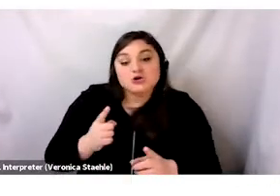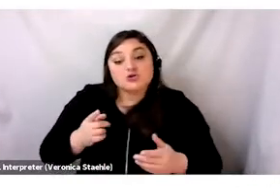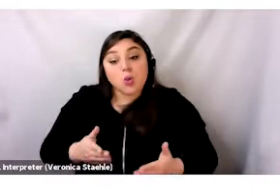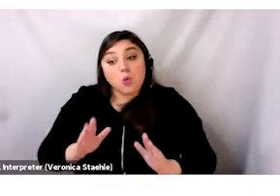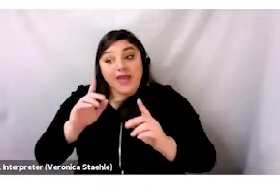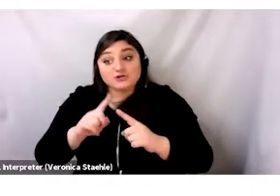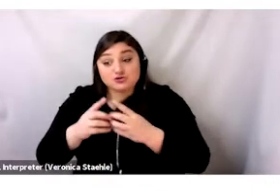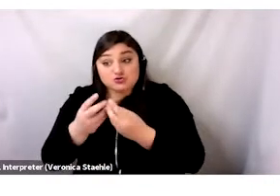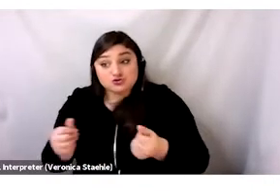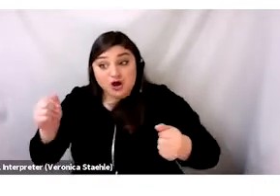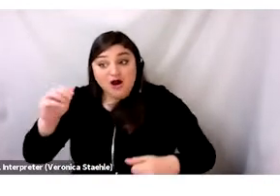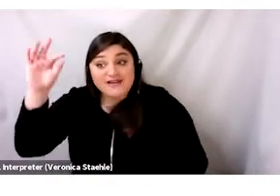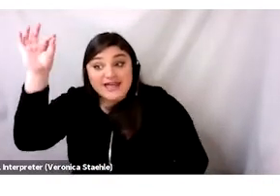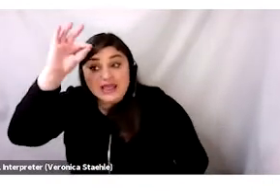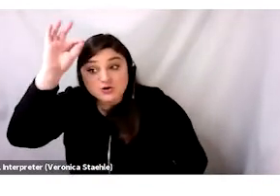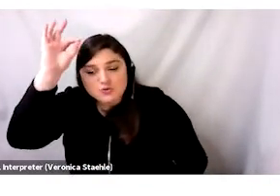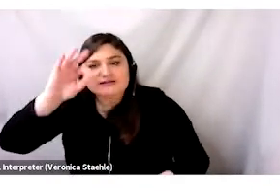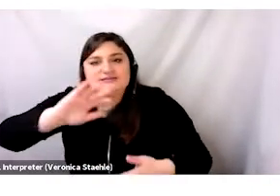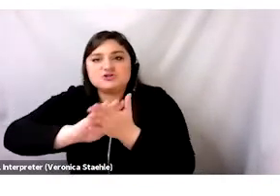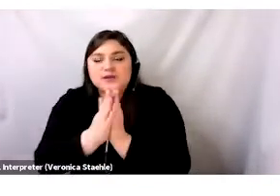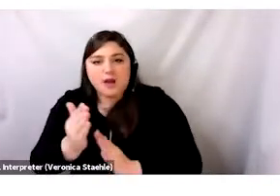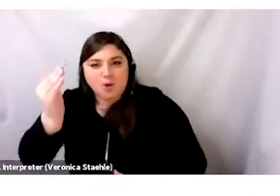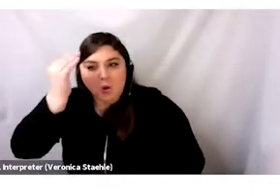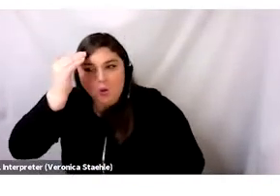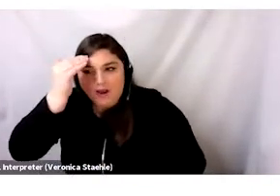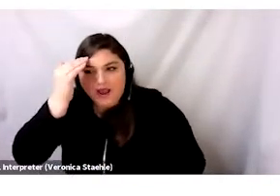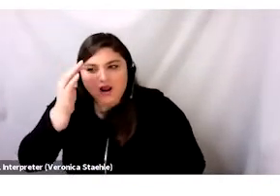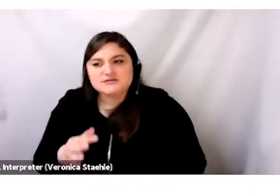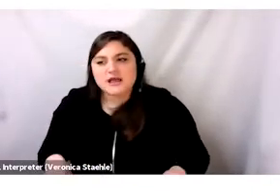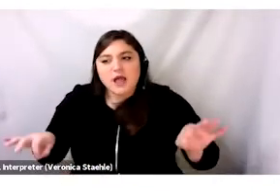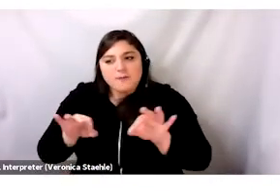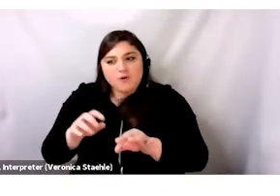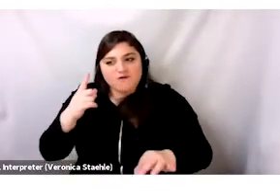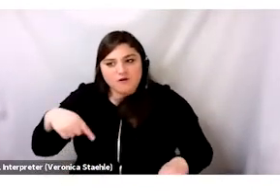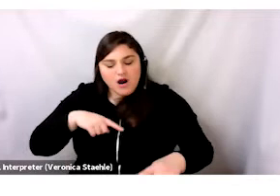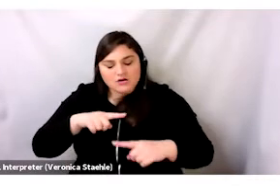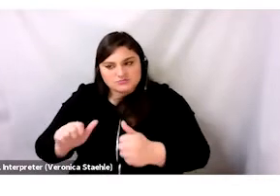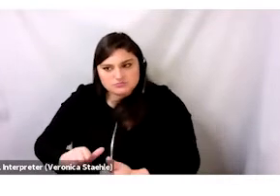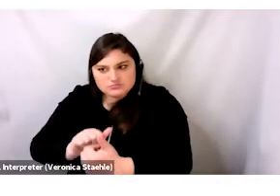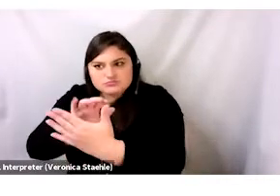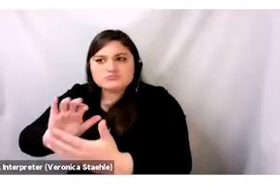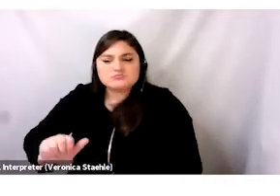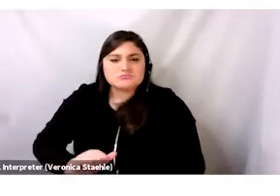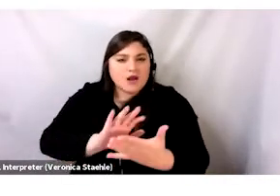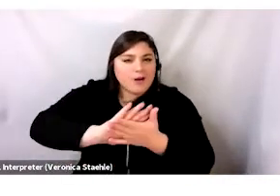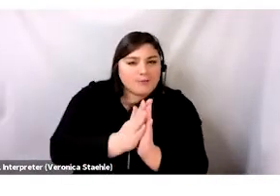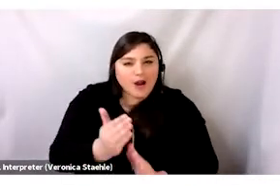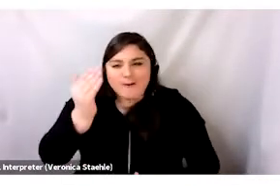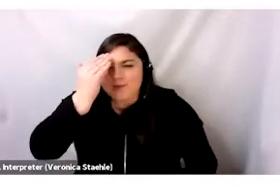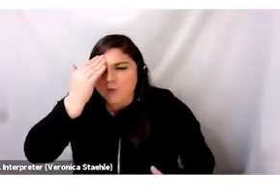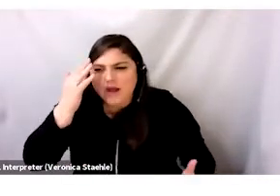us to learn as much as we can, again, to see what has been done before we arrive on the